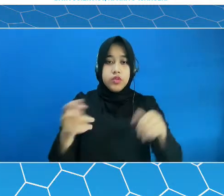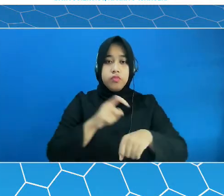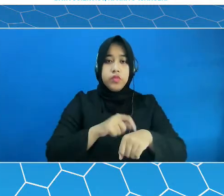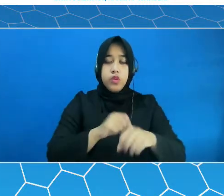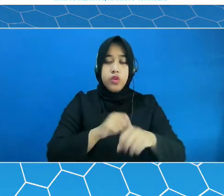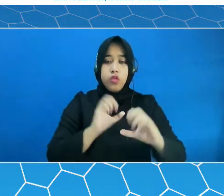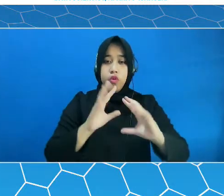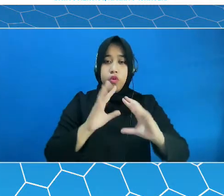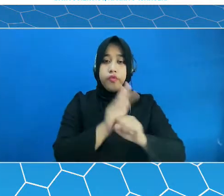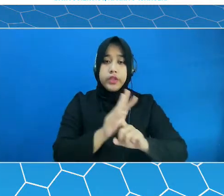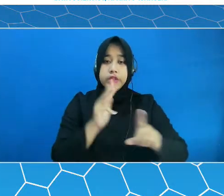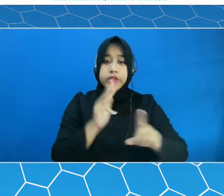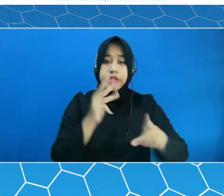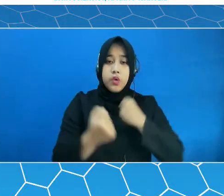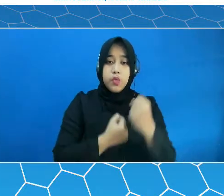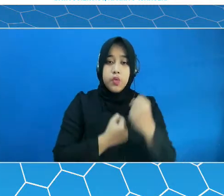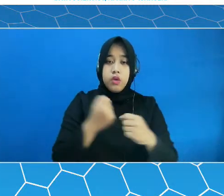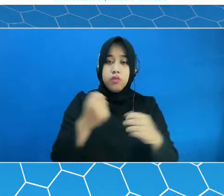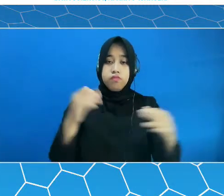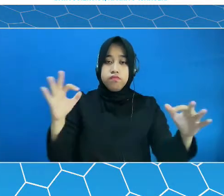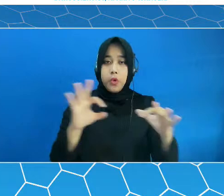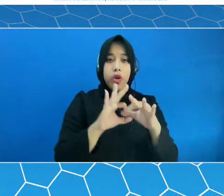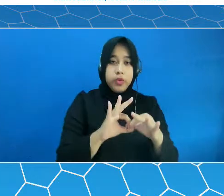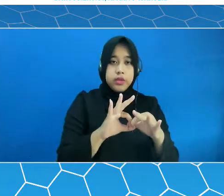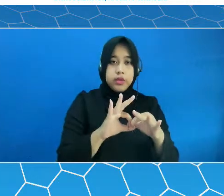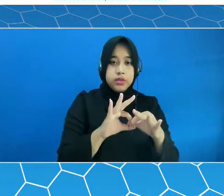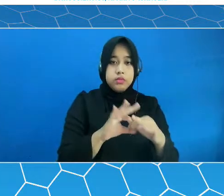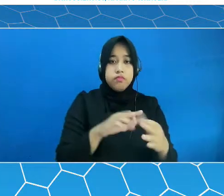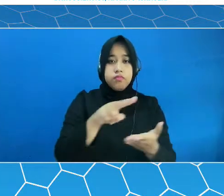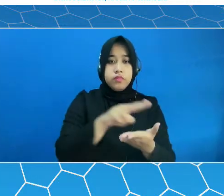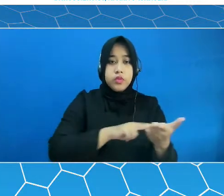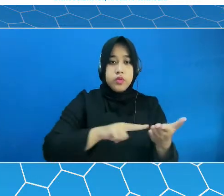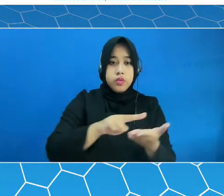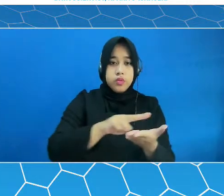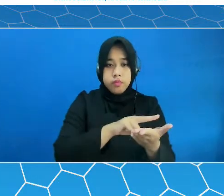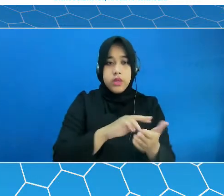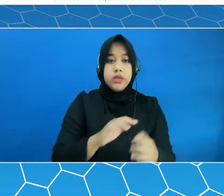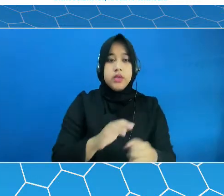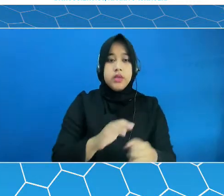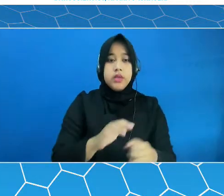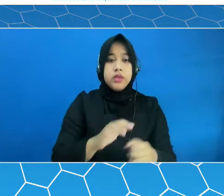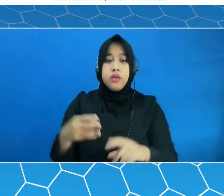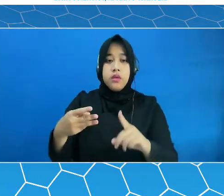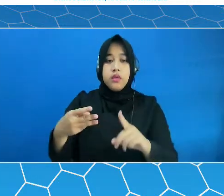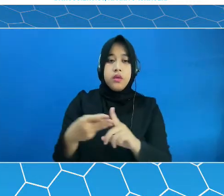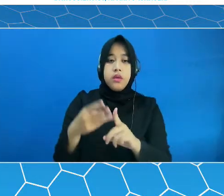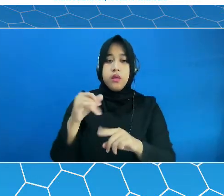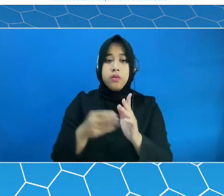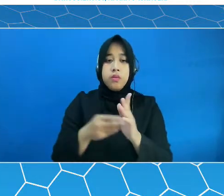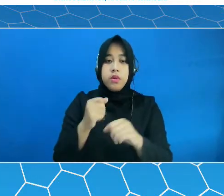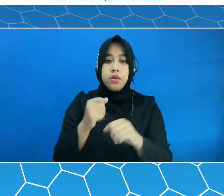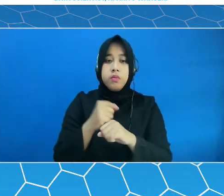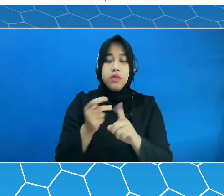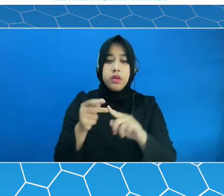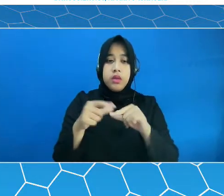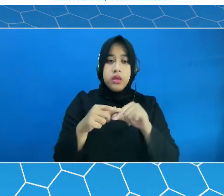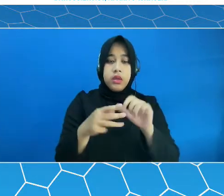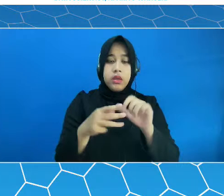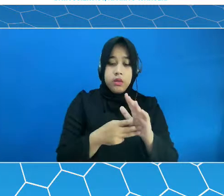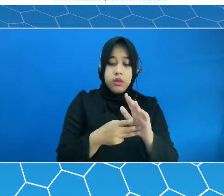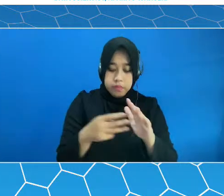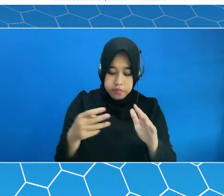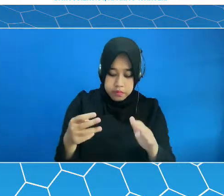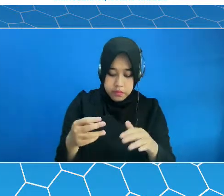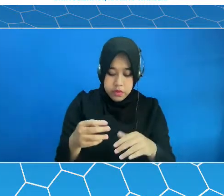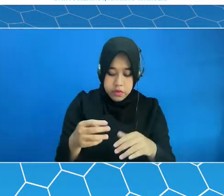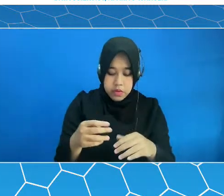team, which will identify and recruit 2,000 of non-hospitalized patients with long